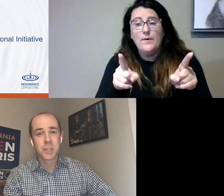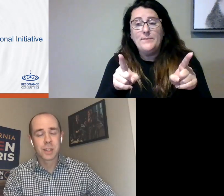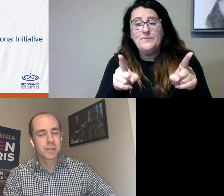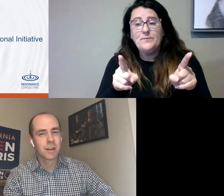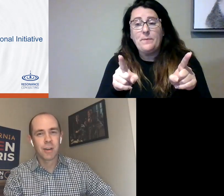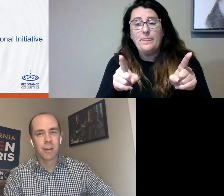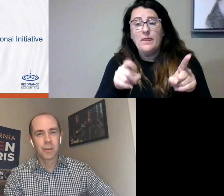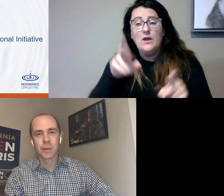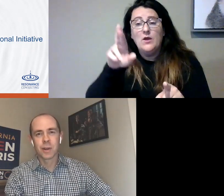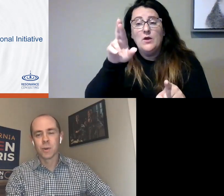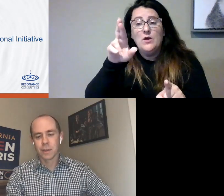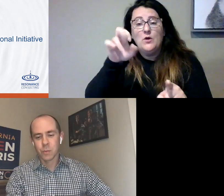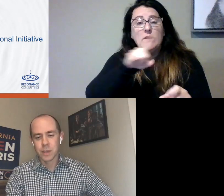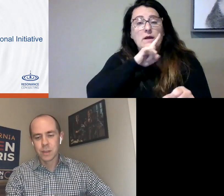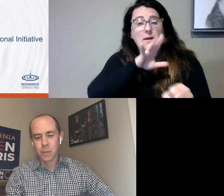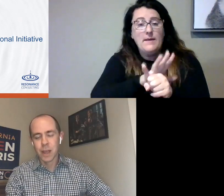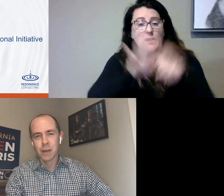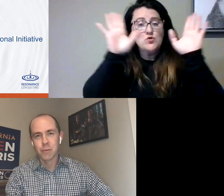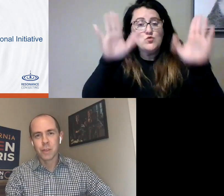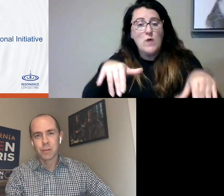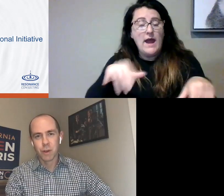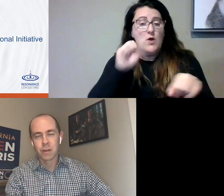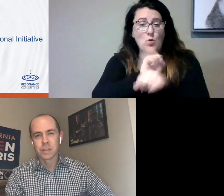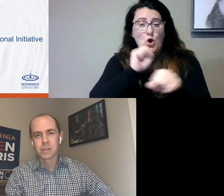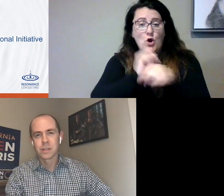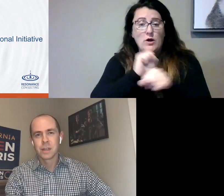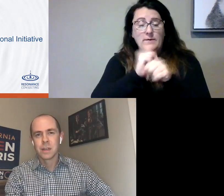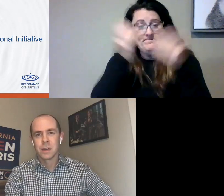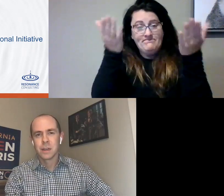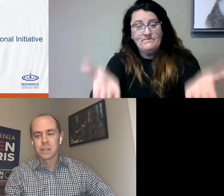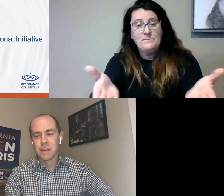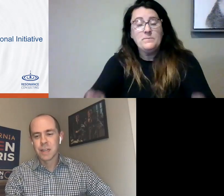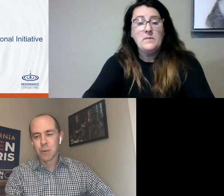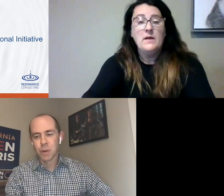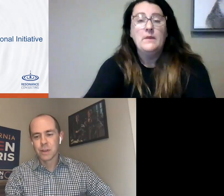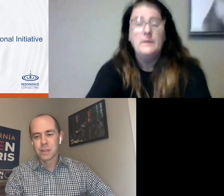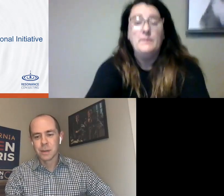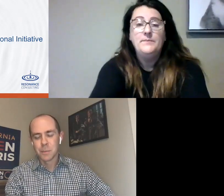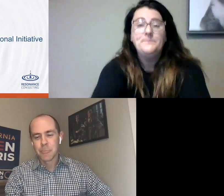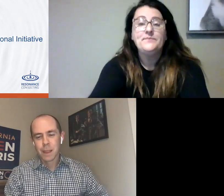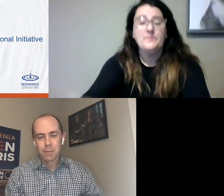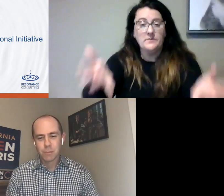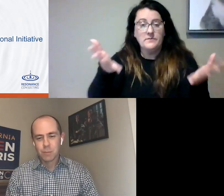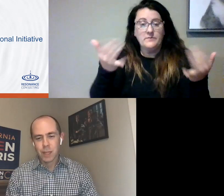recommit ourselves to all the great work that we have in front of us. This evening, I wanted